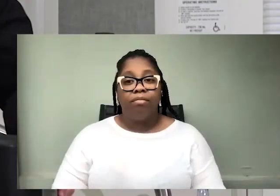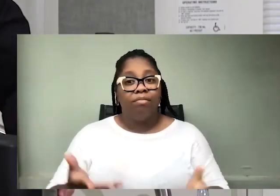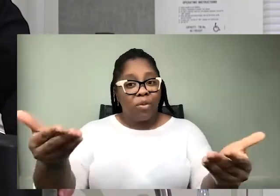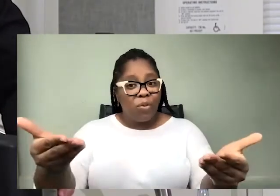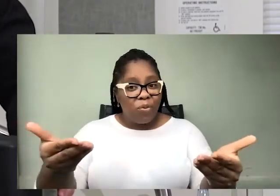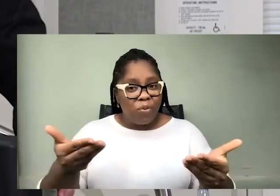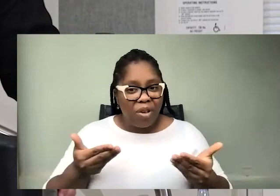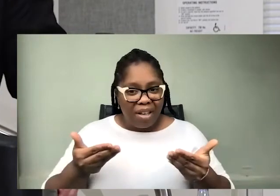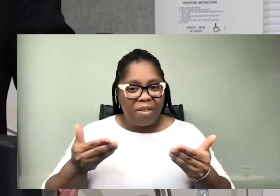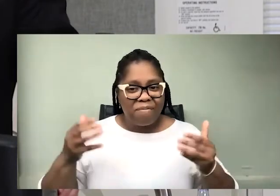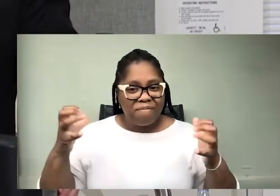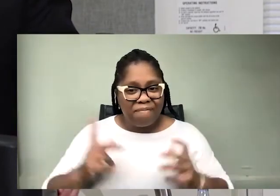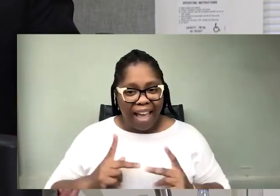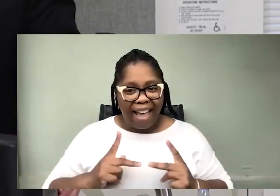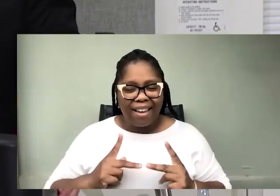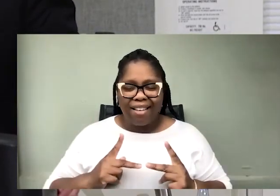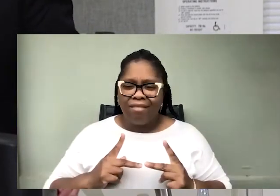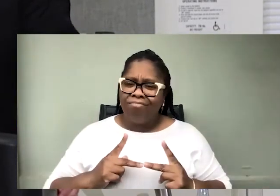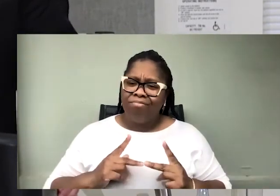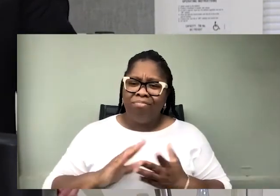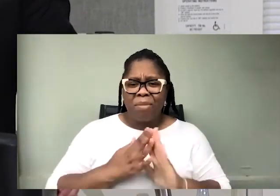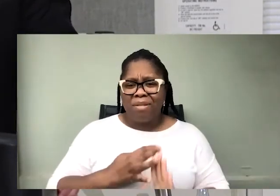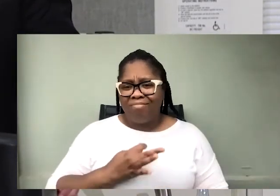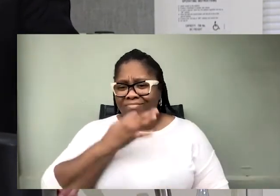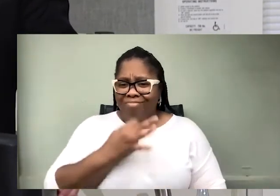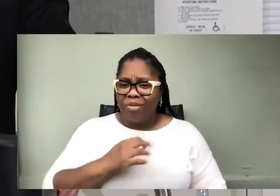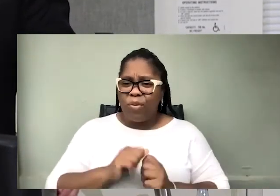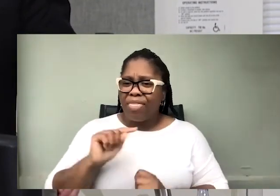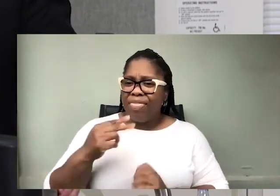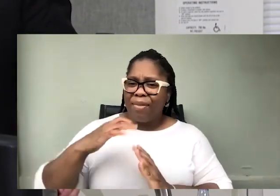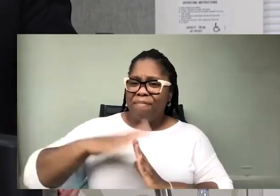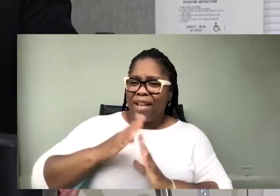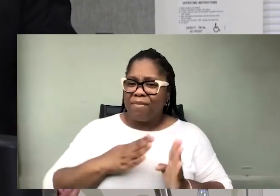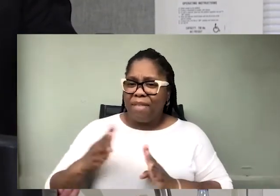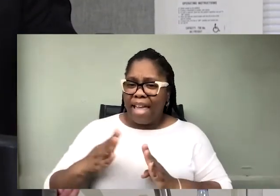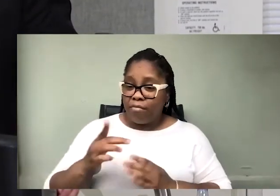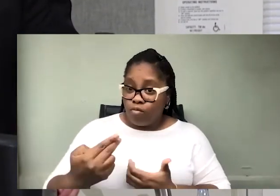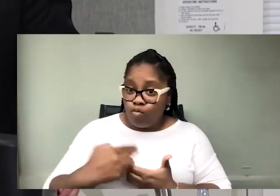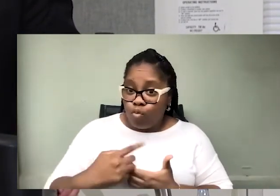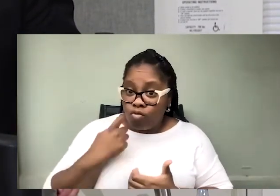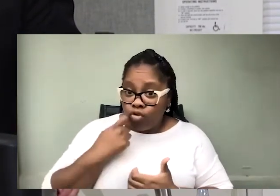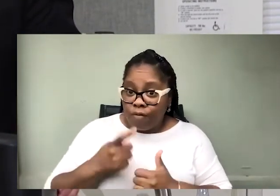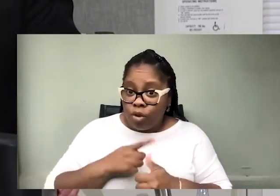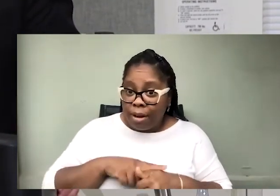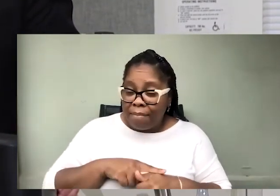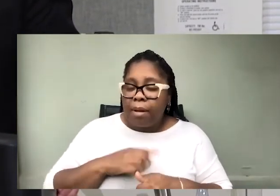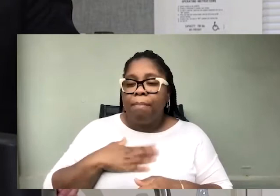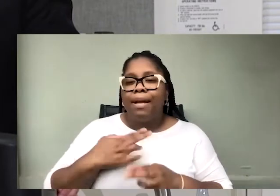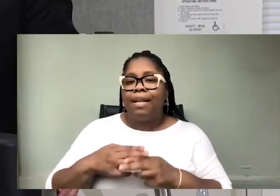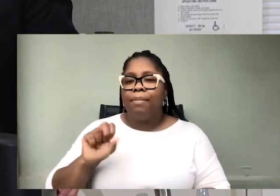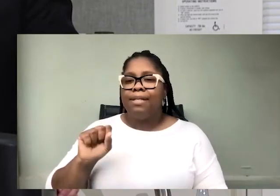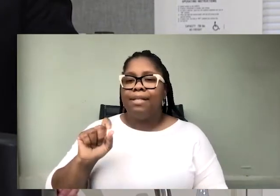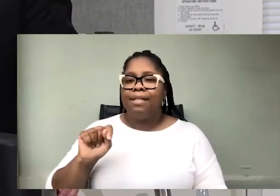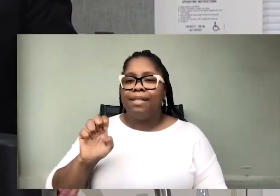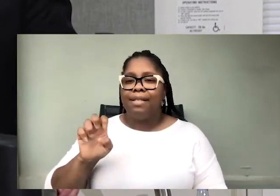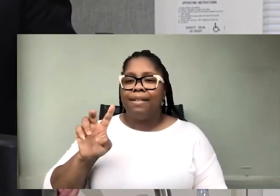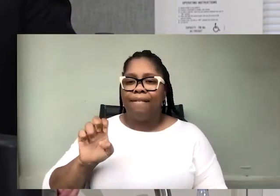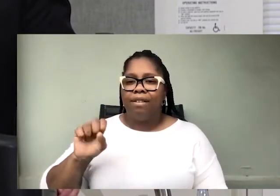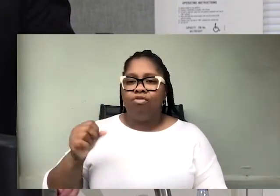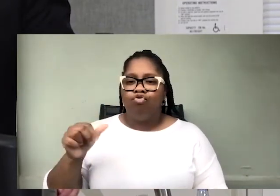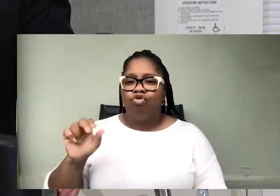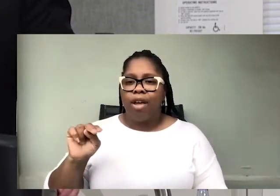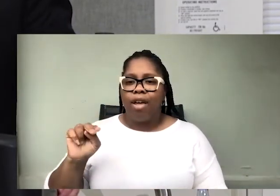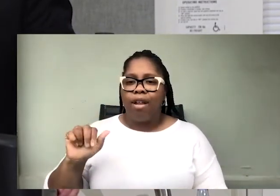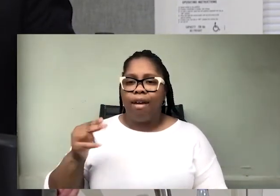Welcome back to Mastering the Master Plan. If you're just joining us, my name is Steve Shanahan. I have the honor of being the